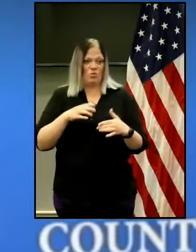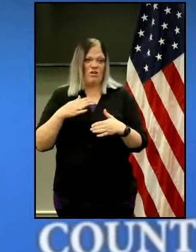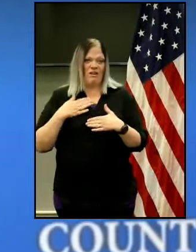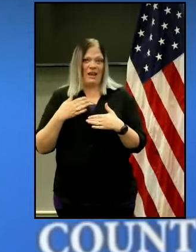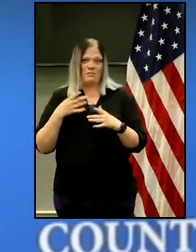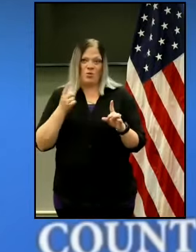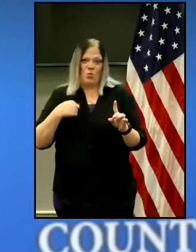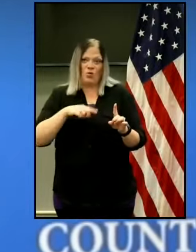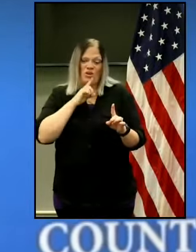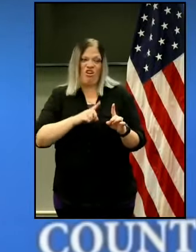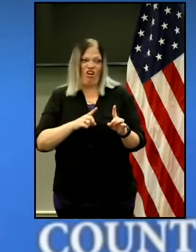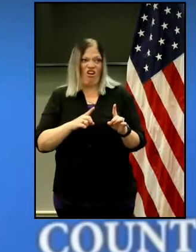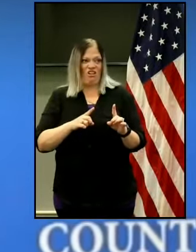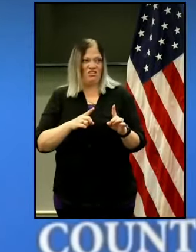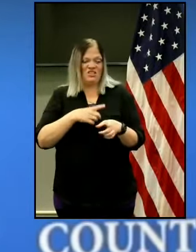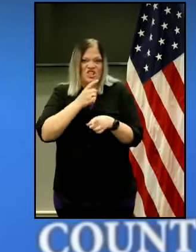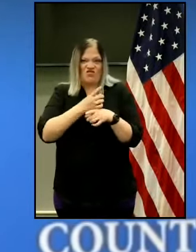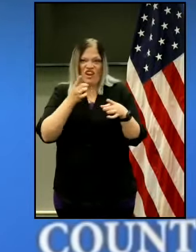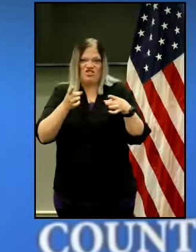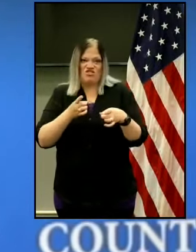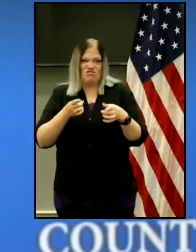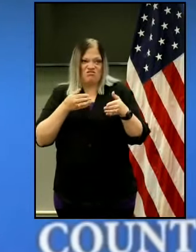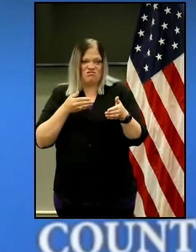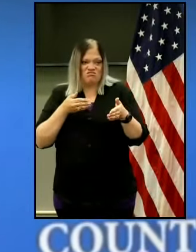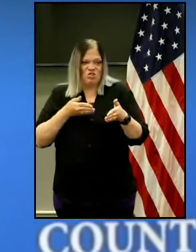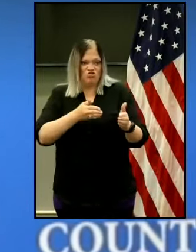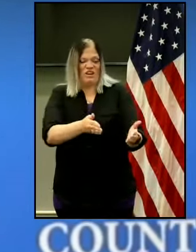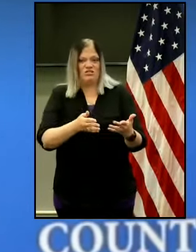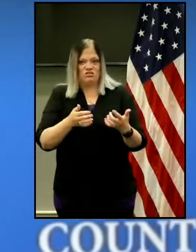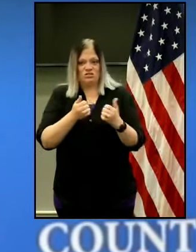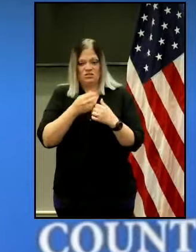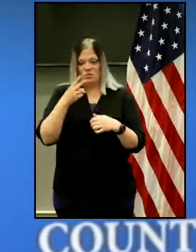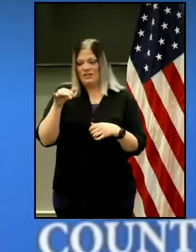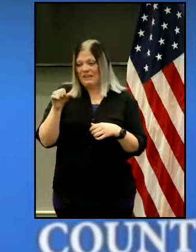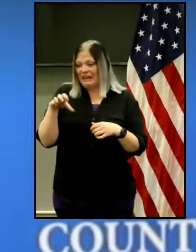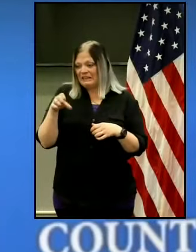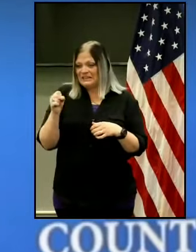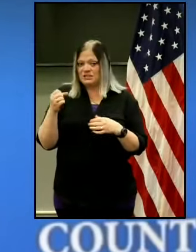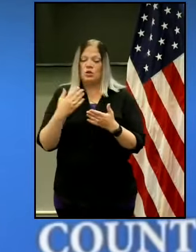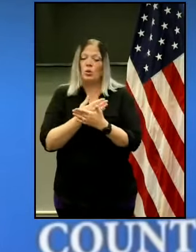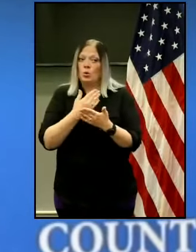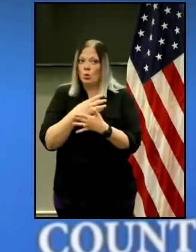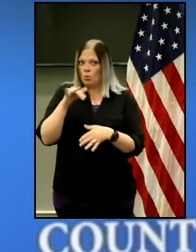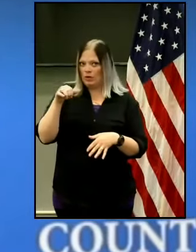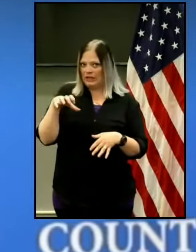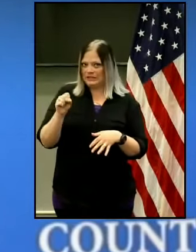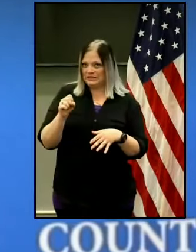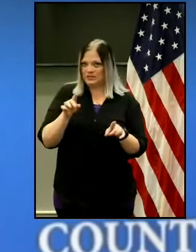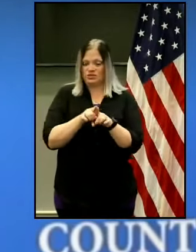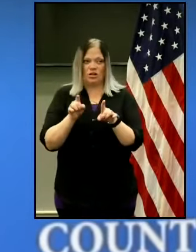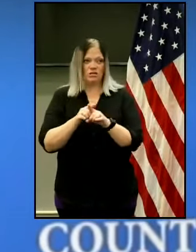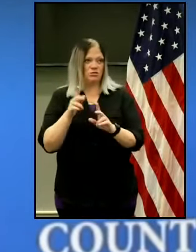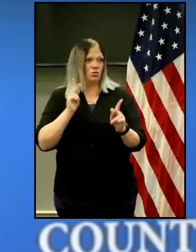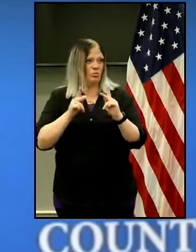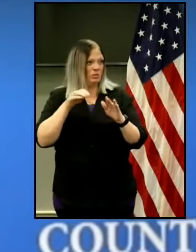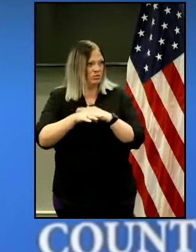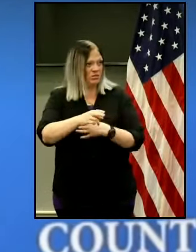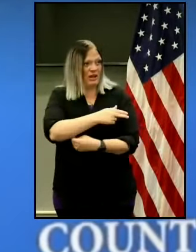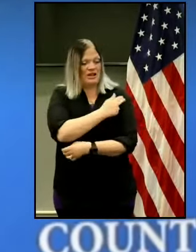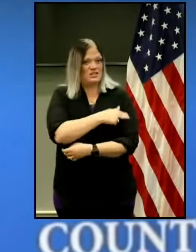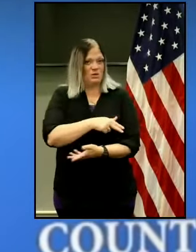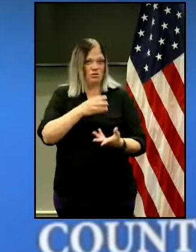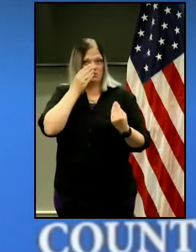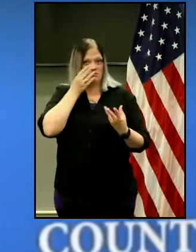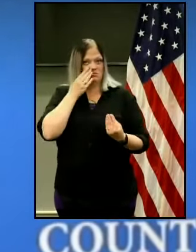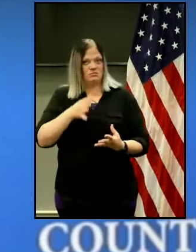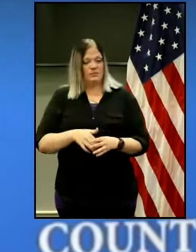where we are. We're headed in the right direction with both cases, as well as new cases, I should say, as well as hospitalization